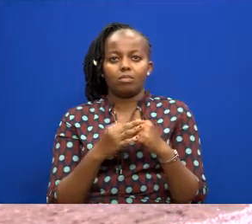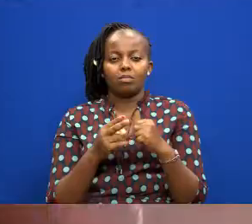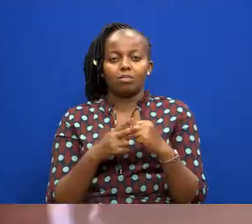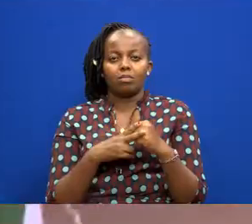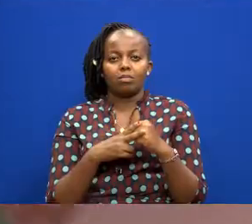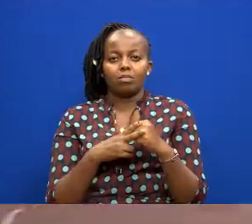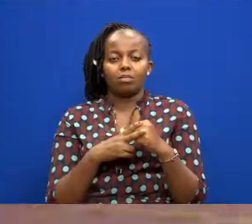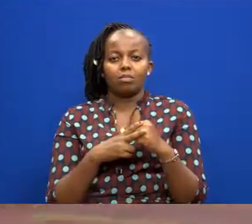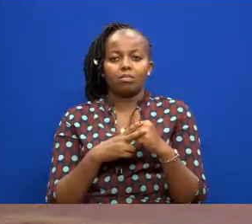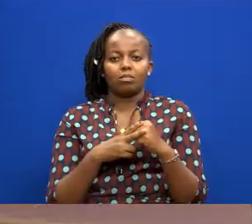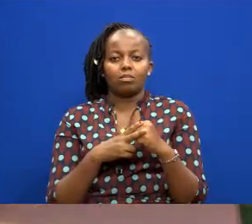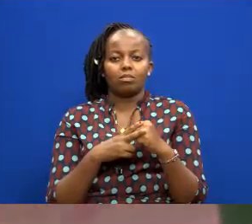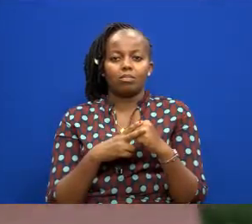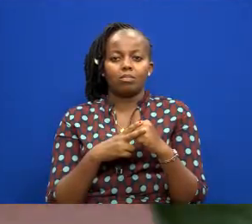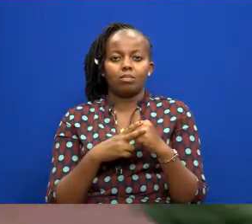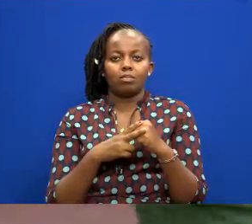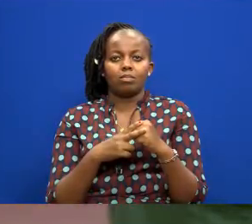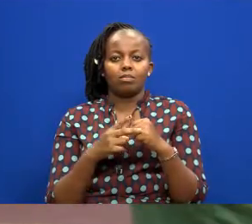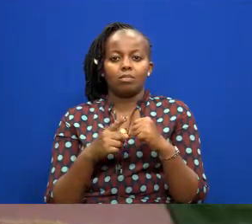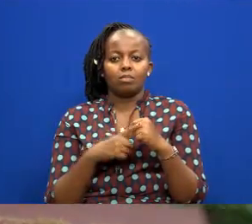7, 6,